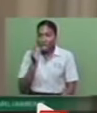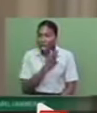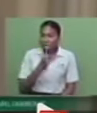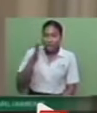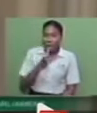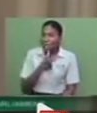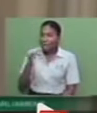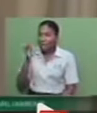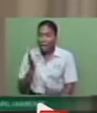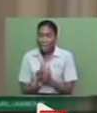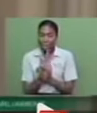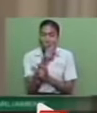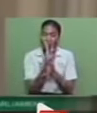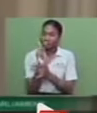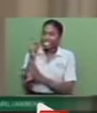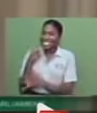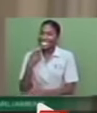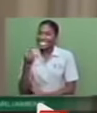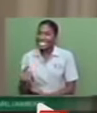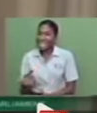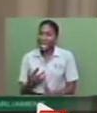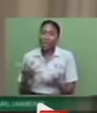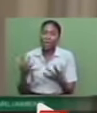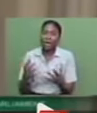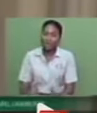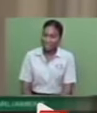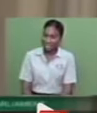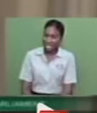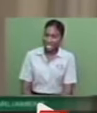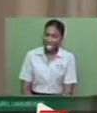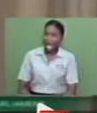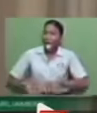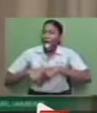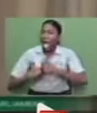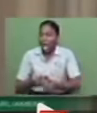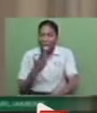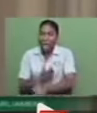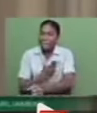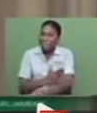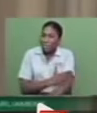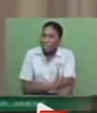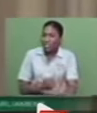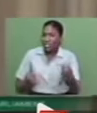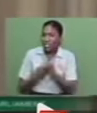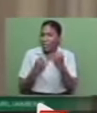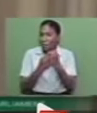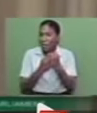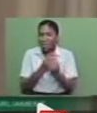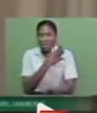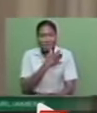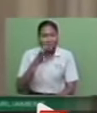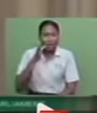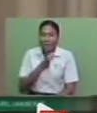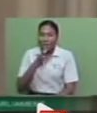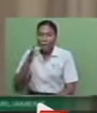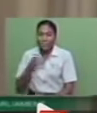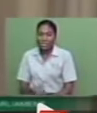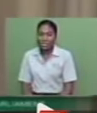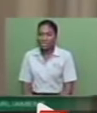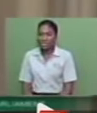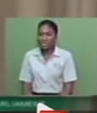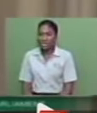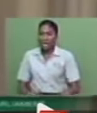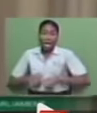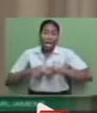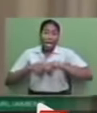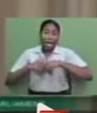country with a straight face how it is going to improve and support the agricultural sector. How can anyone take them seriously on